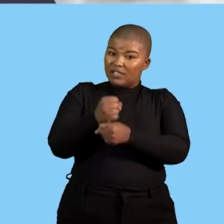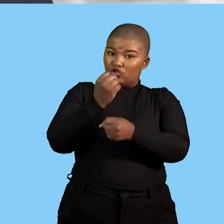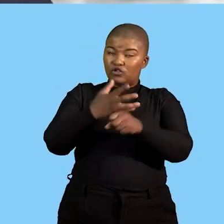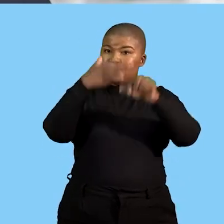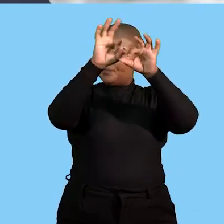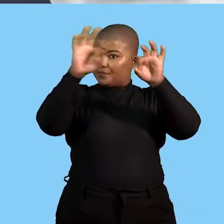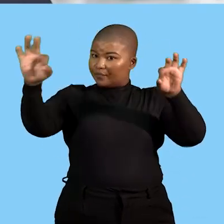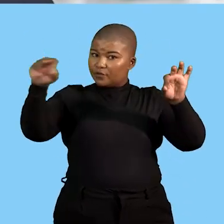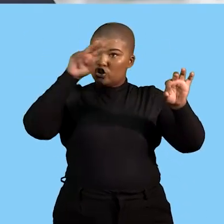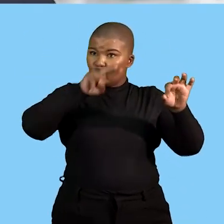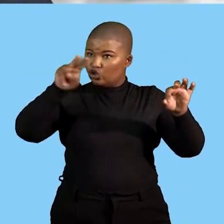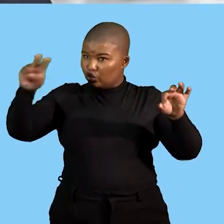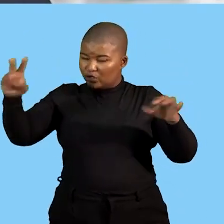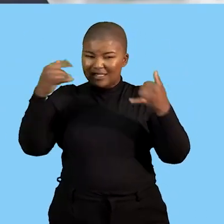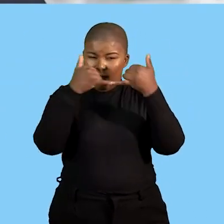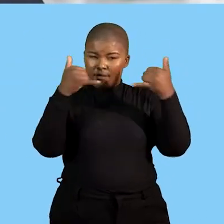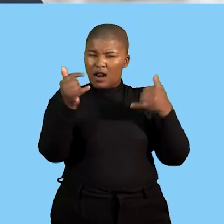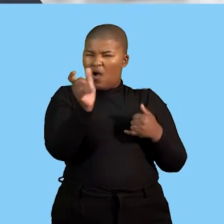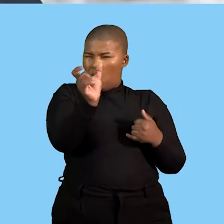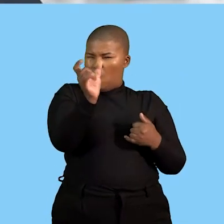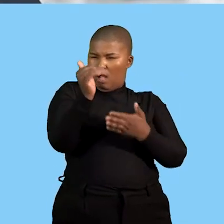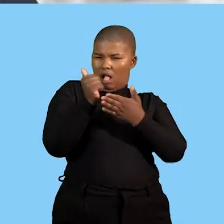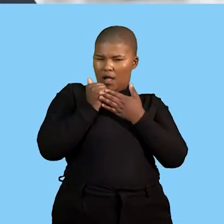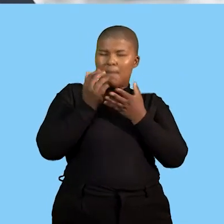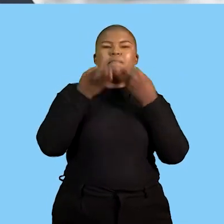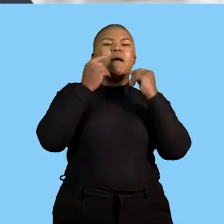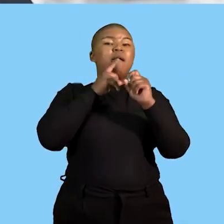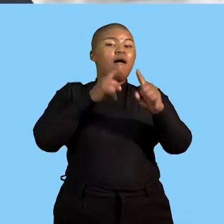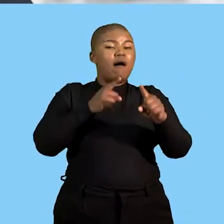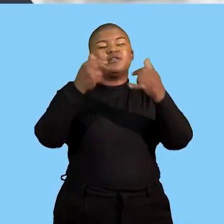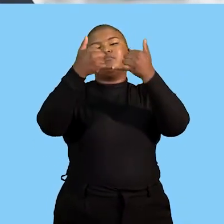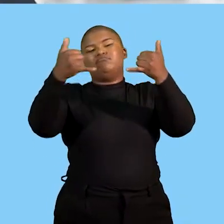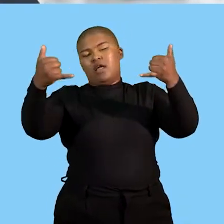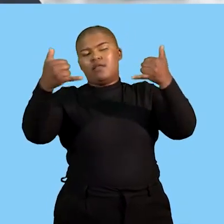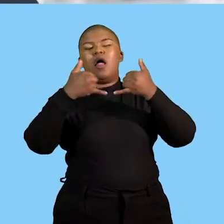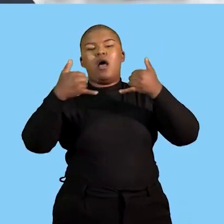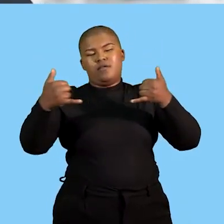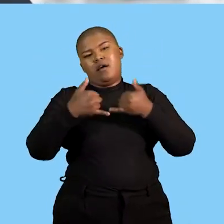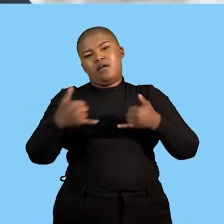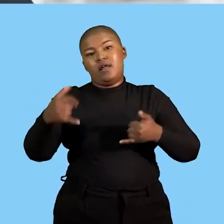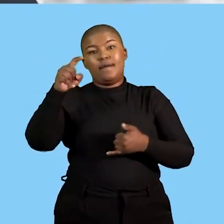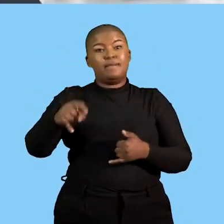statement, underline the keyword, use it to get to your correct answer.